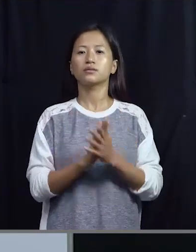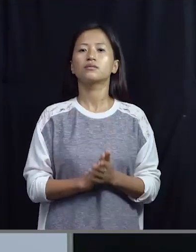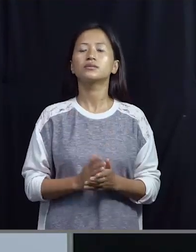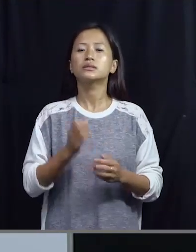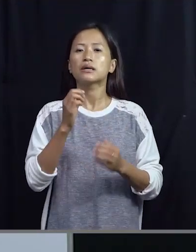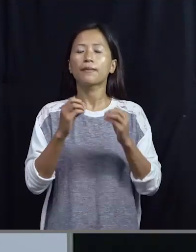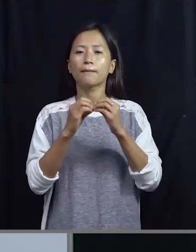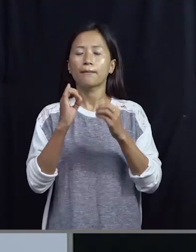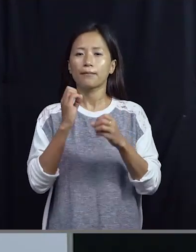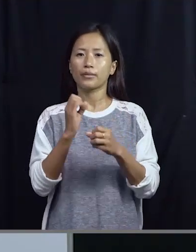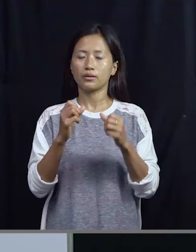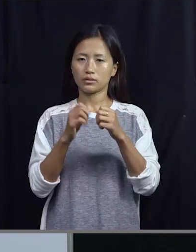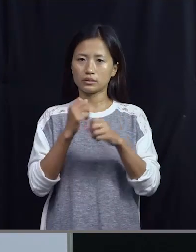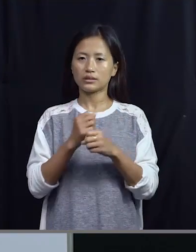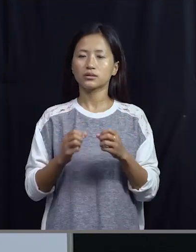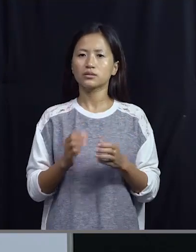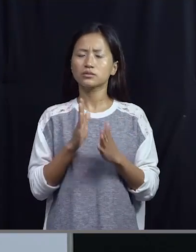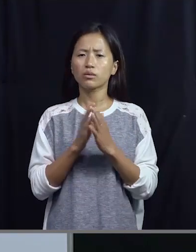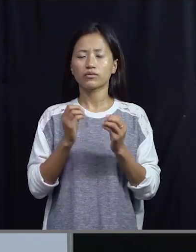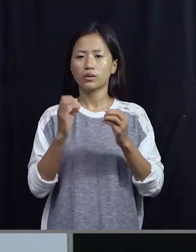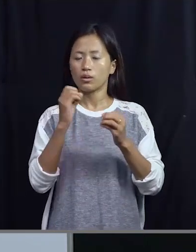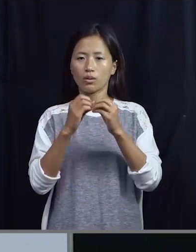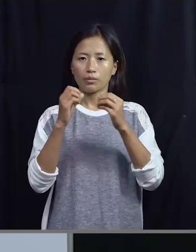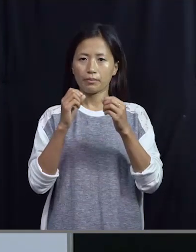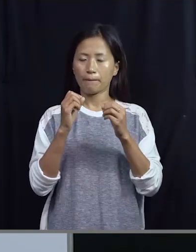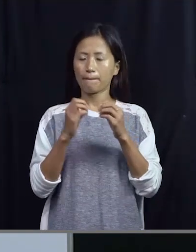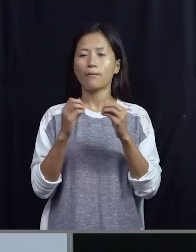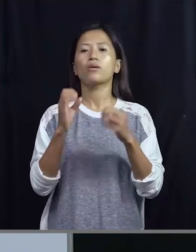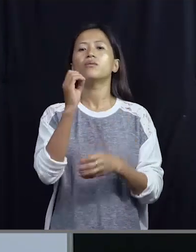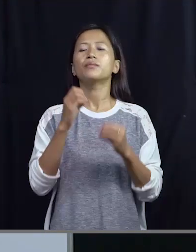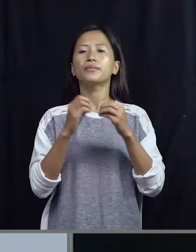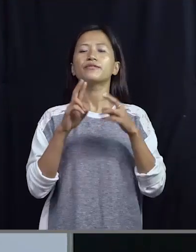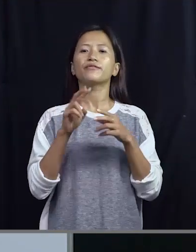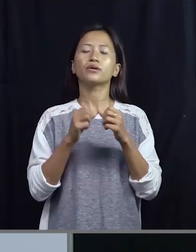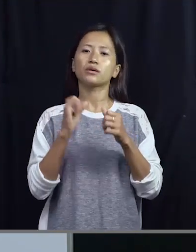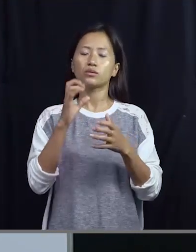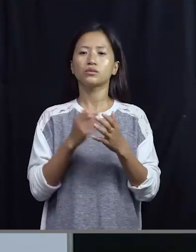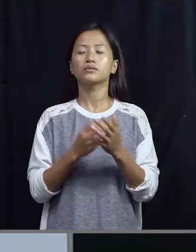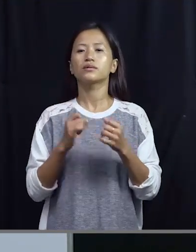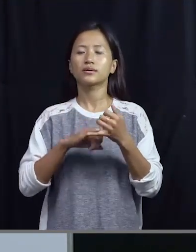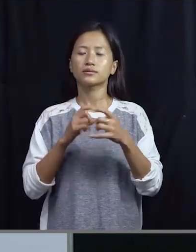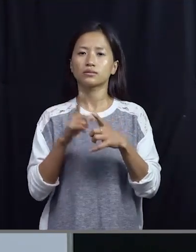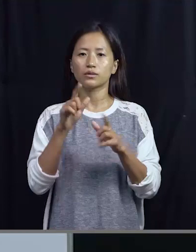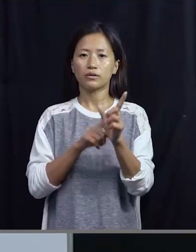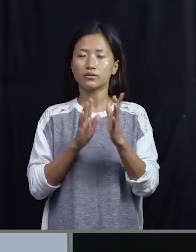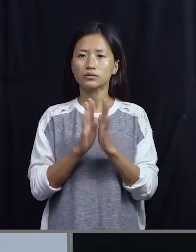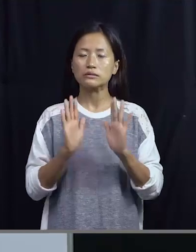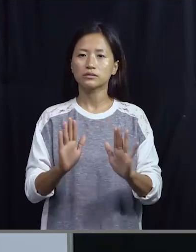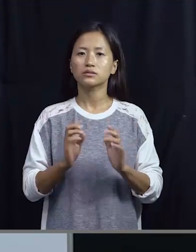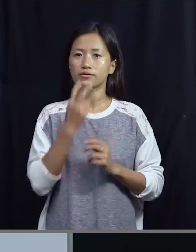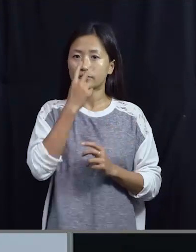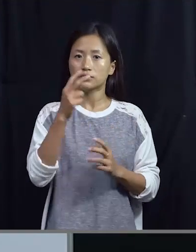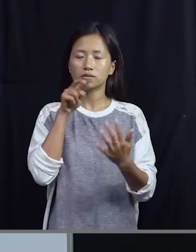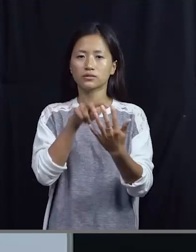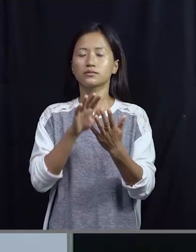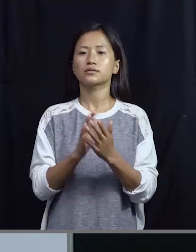will obviously be a gas from some living component. So we're going to focus on that. Why? Because we're going to focus